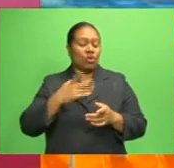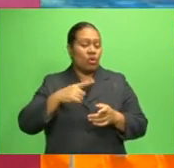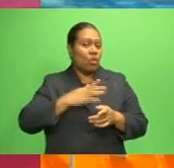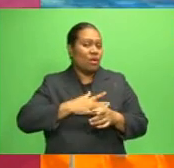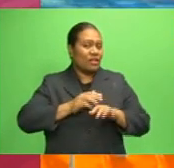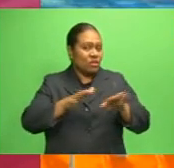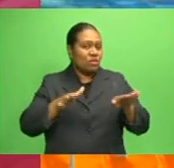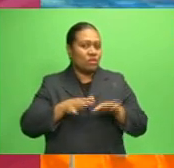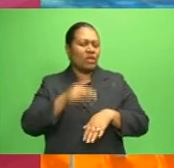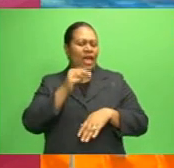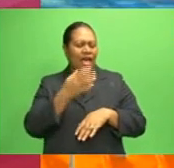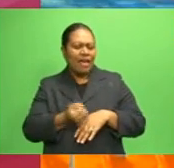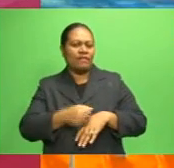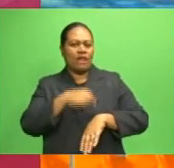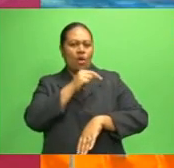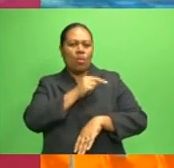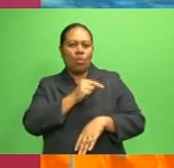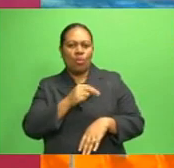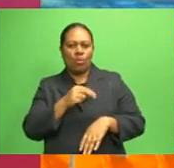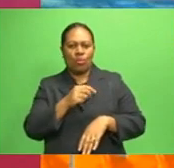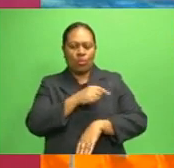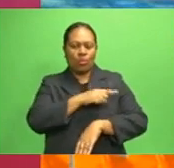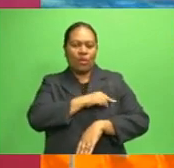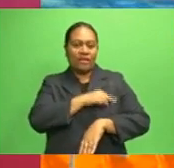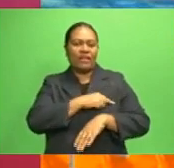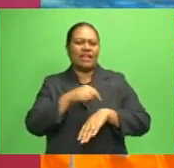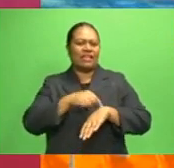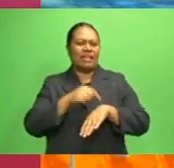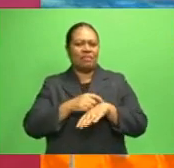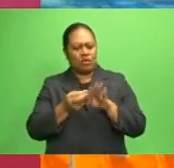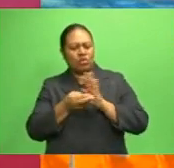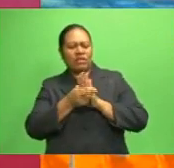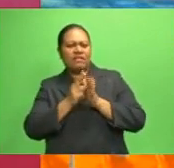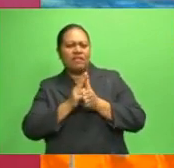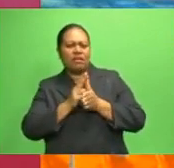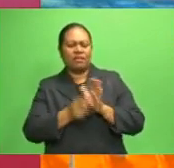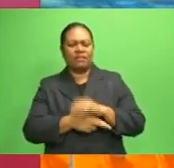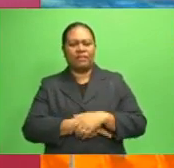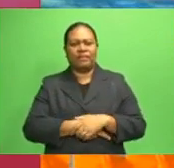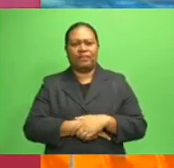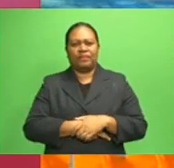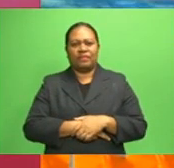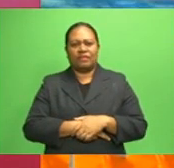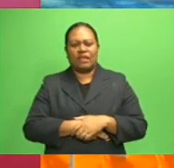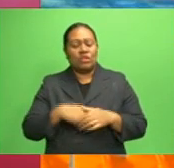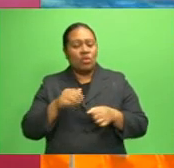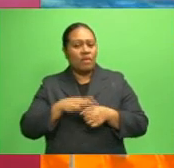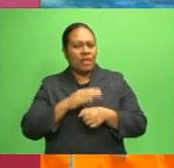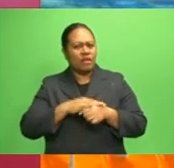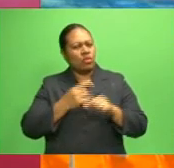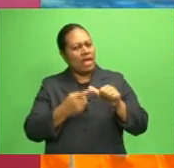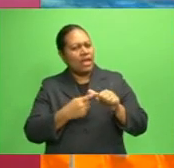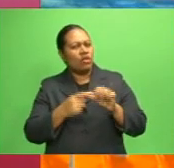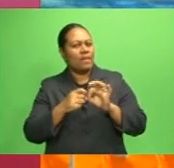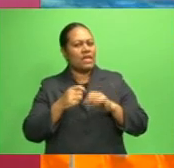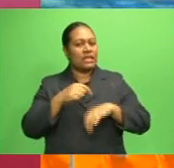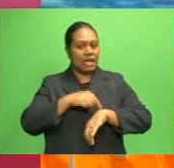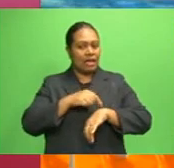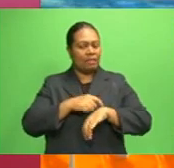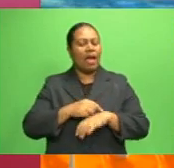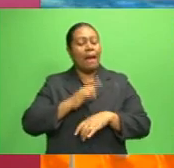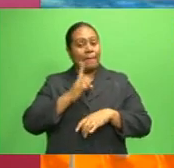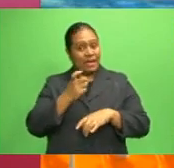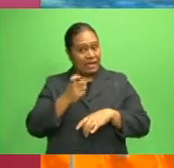the required qualifying time and that FINA will review and accept, if they've made the A or B time. But failing